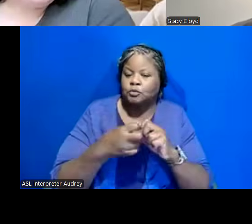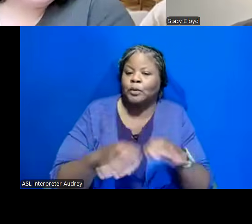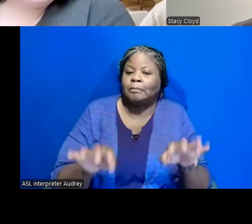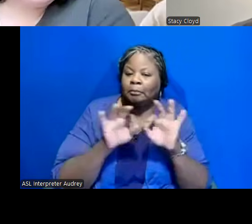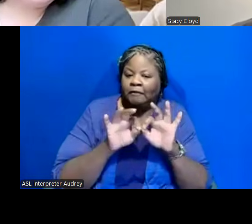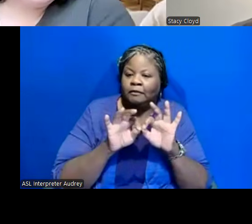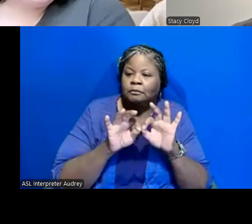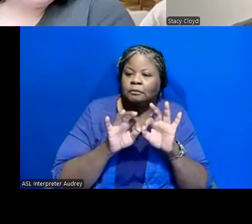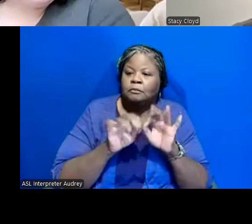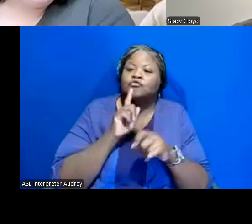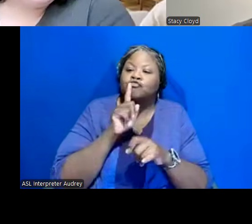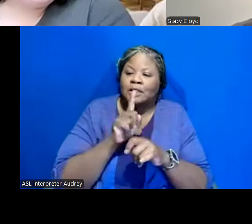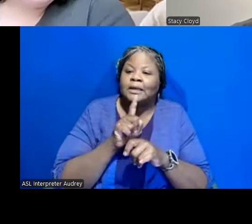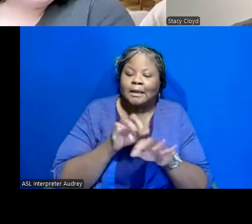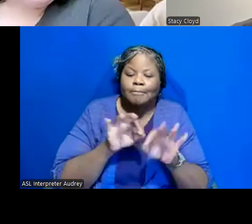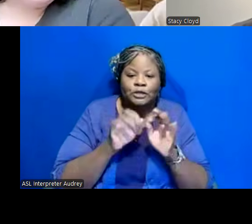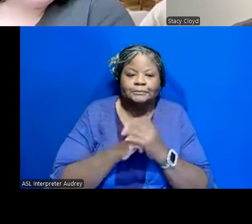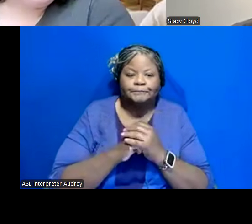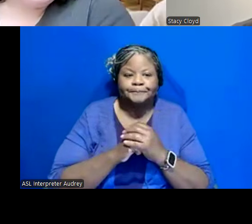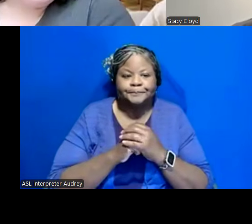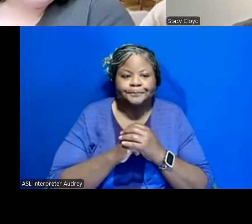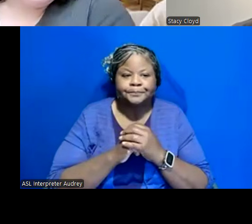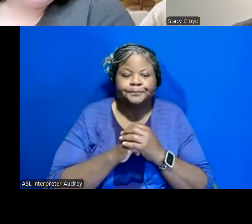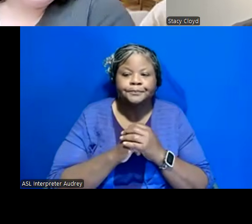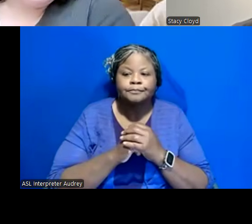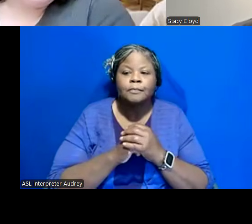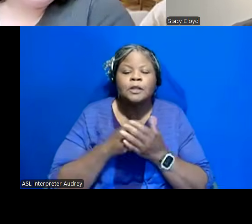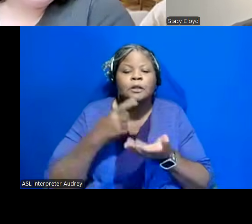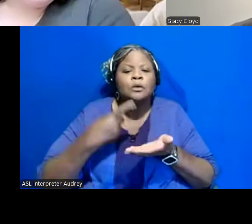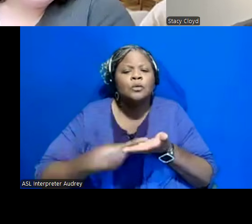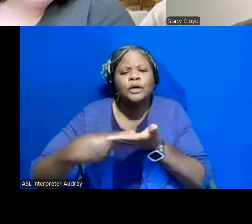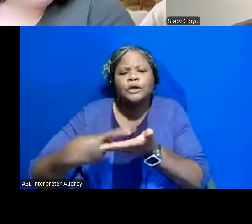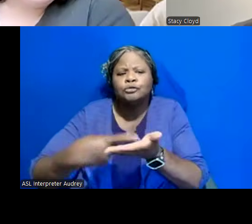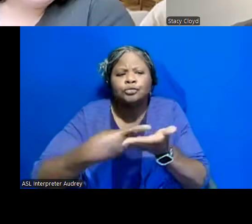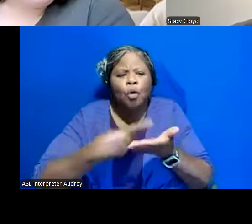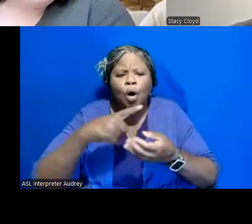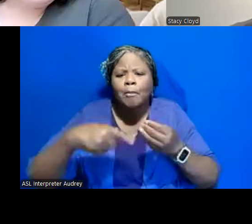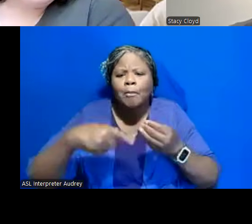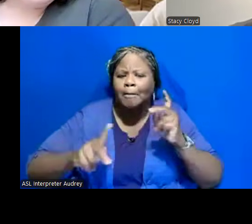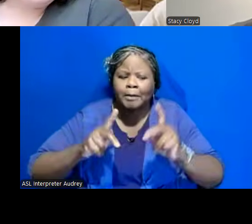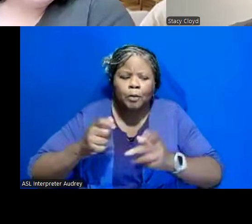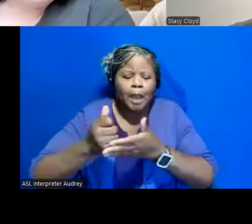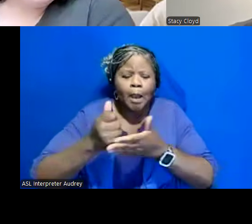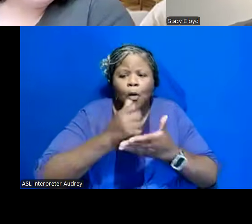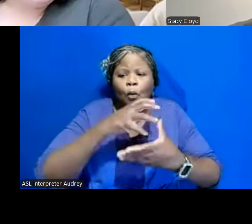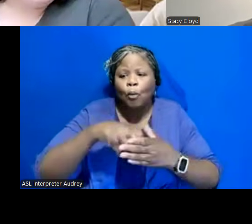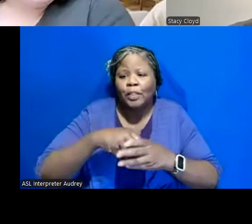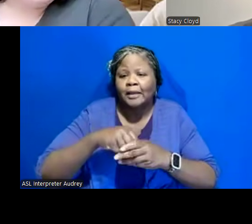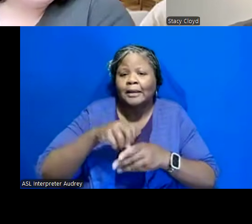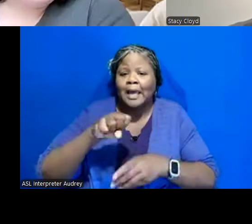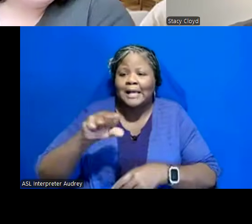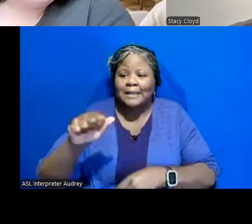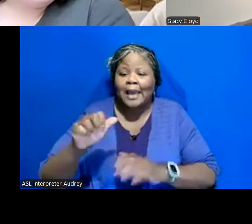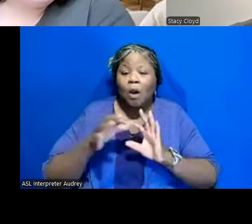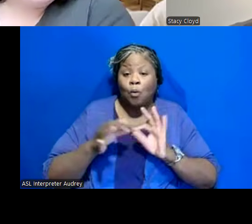is really important. We talked about a lot of folks that can be helpful at SSA. I will